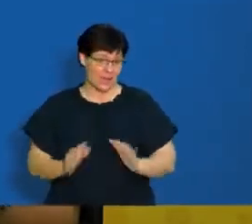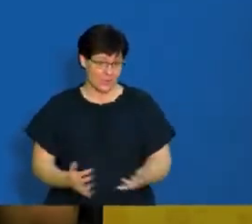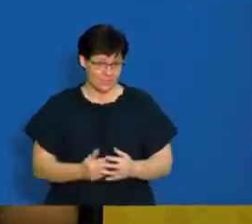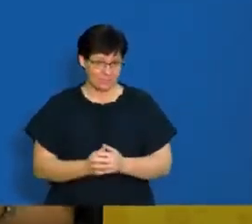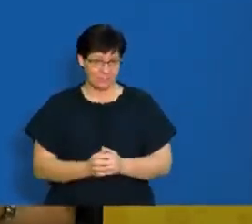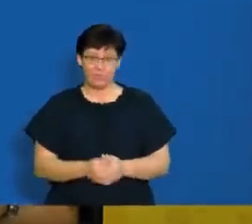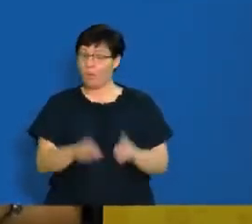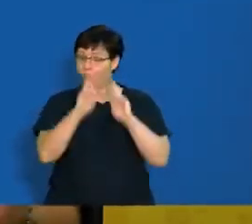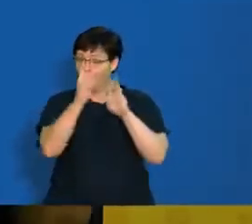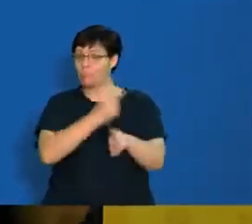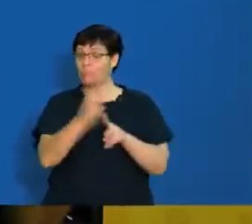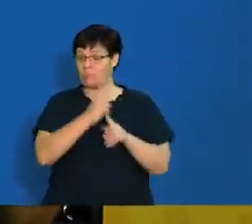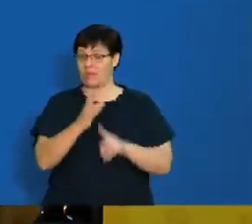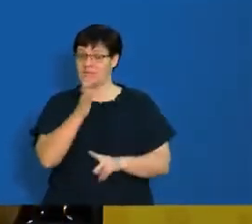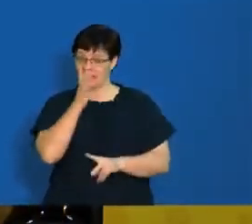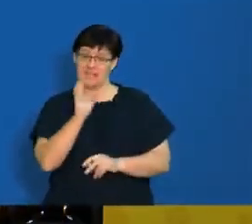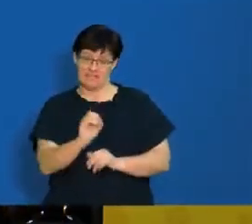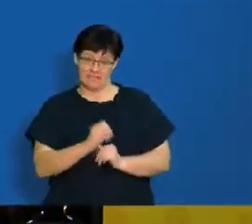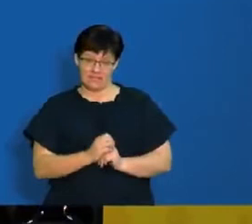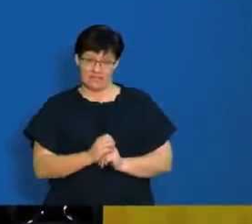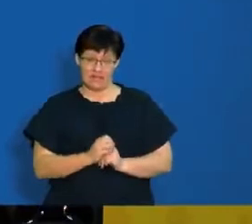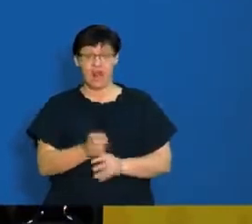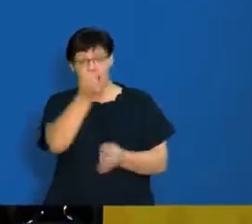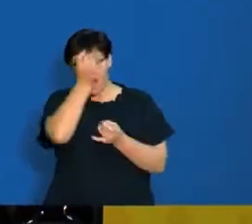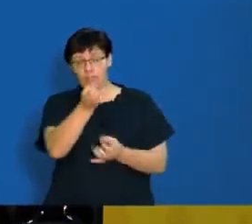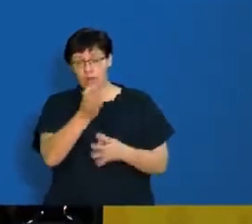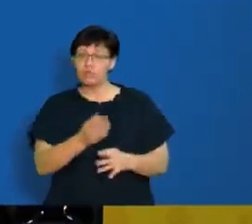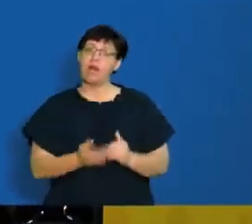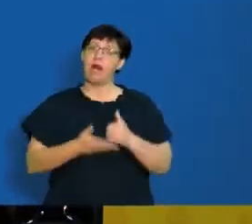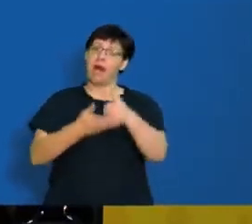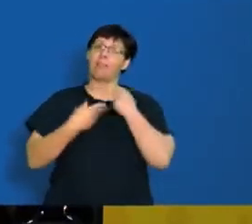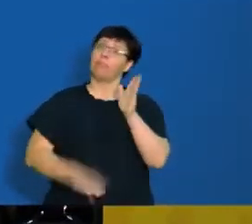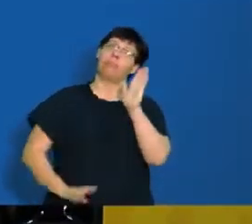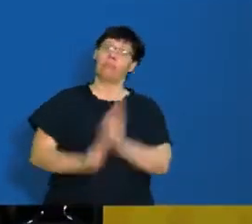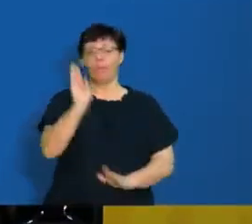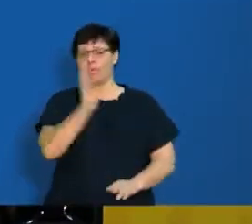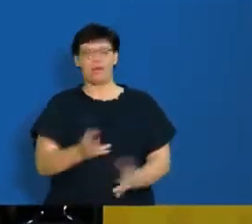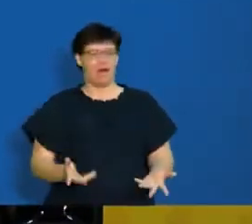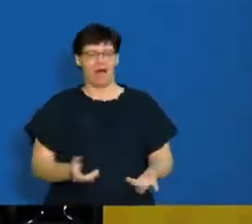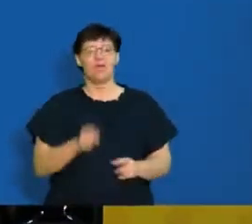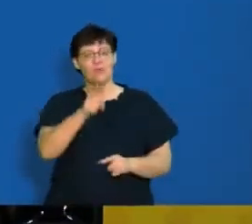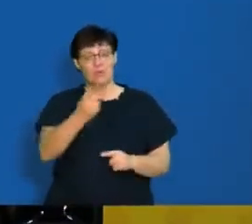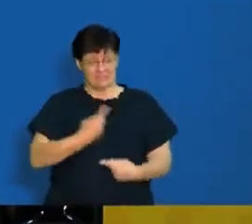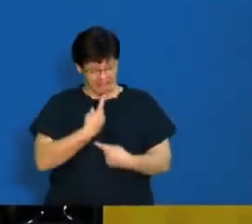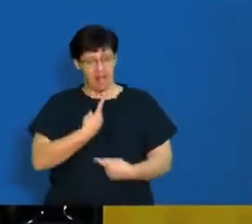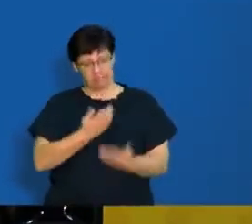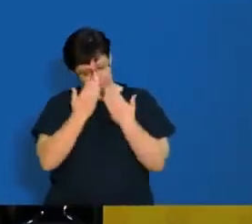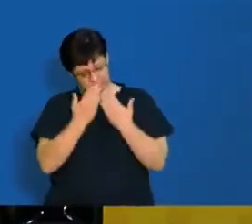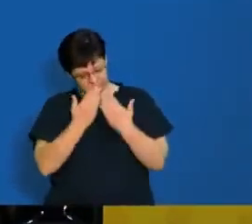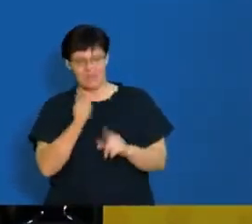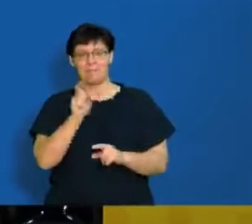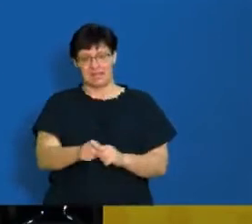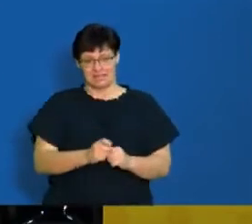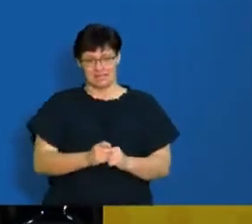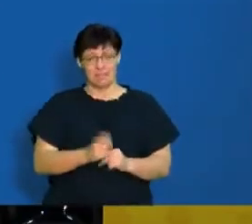prepared. Remember, these tips alone are not going to help you succeed. You also need to do the work from your side. You have